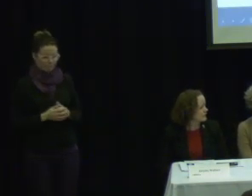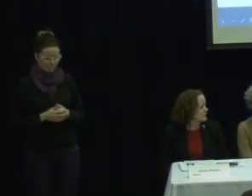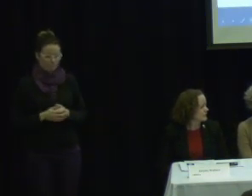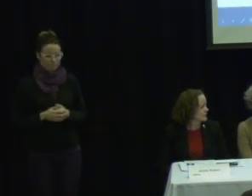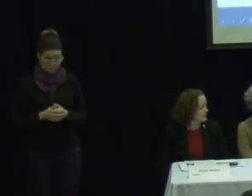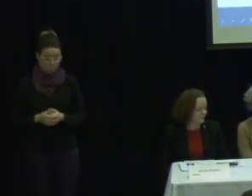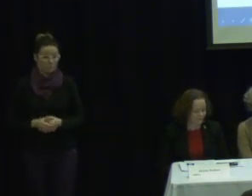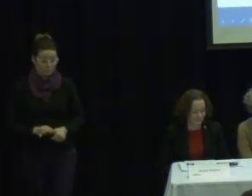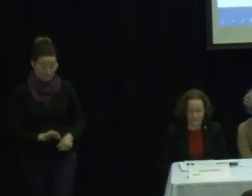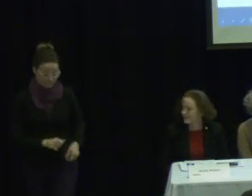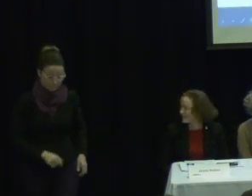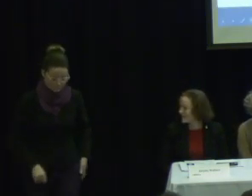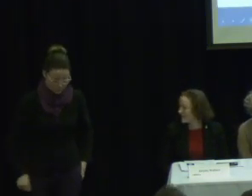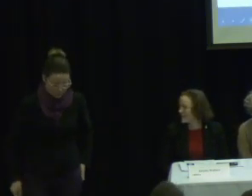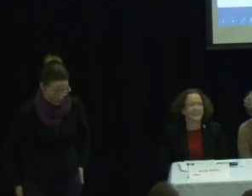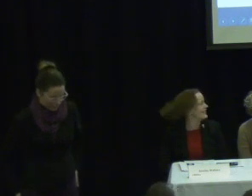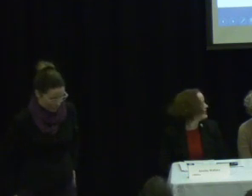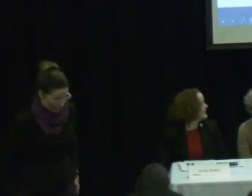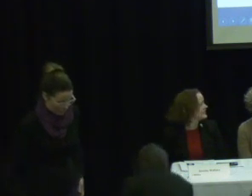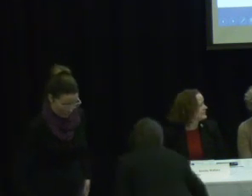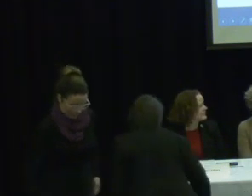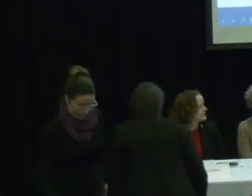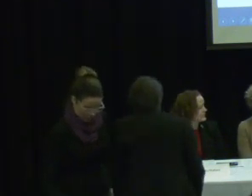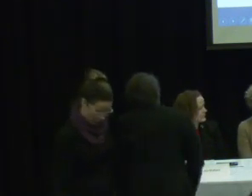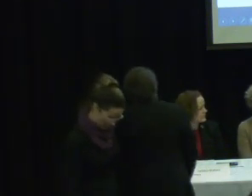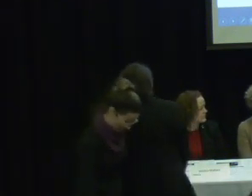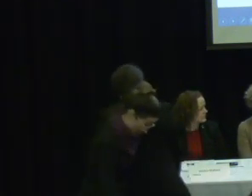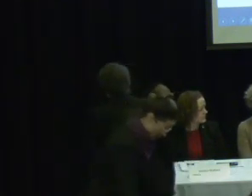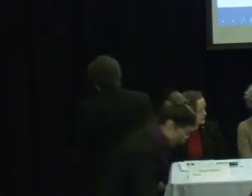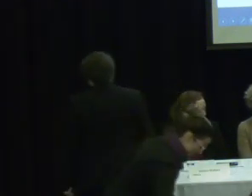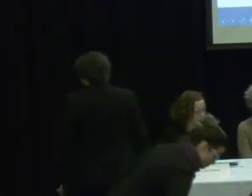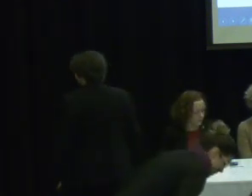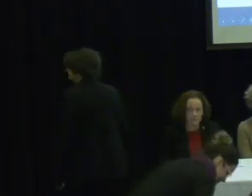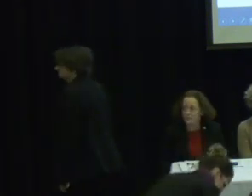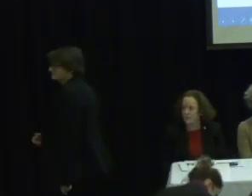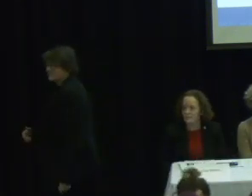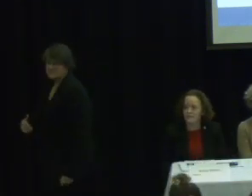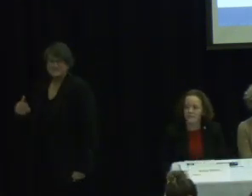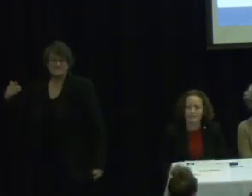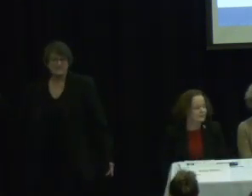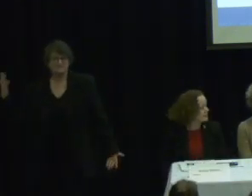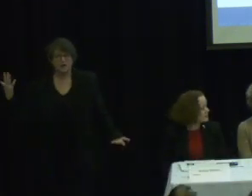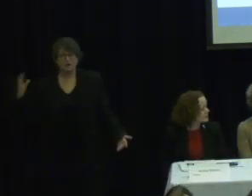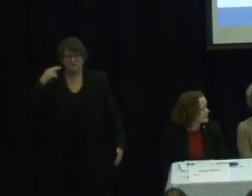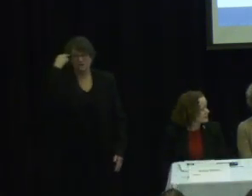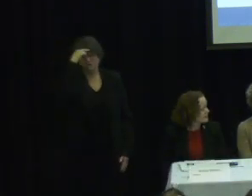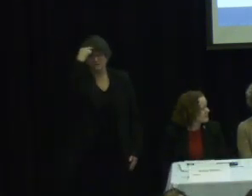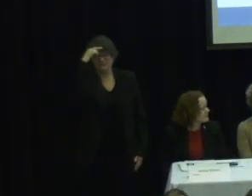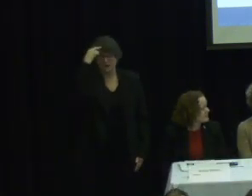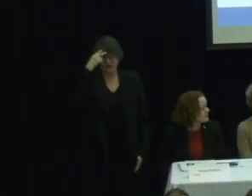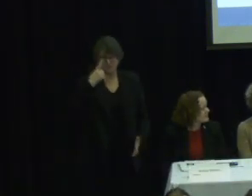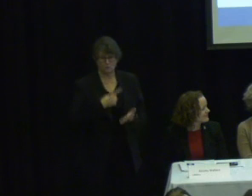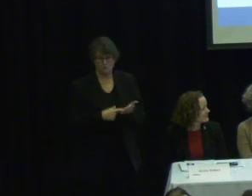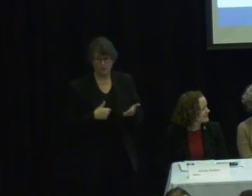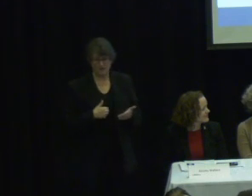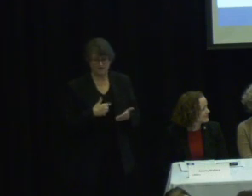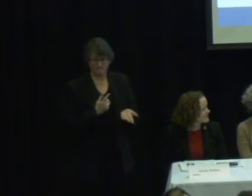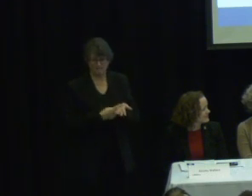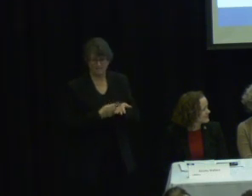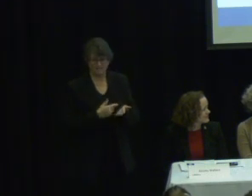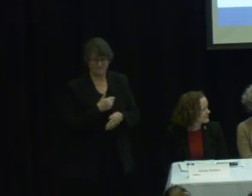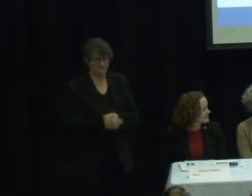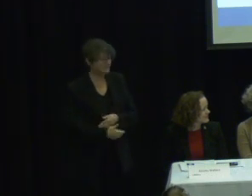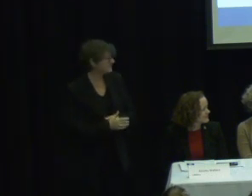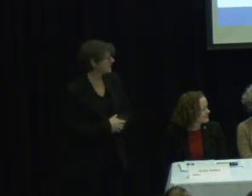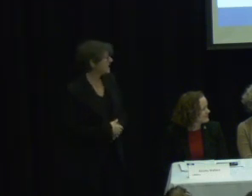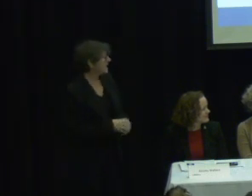Even probably knows where I'm going. But before I speak to ISC, I just want to do like a public announcement that if you